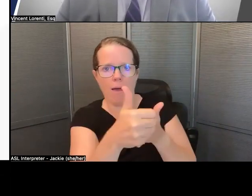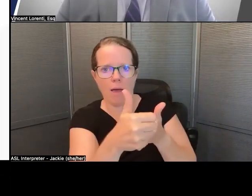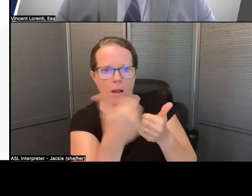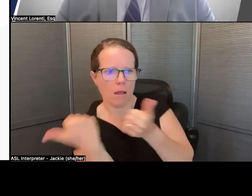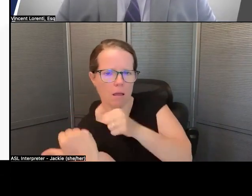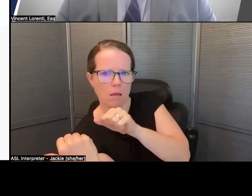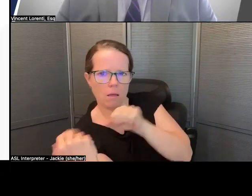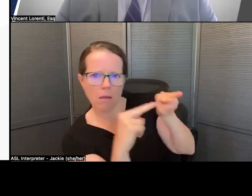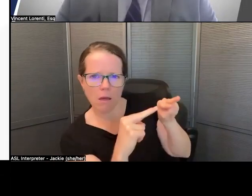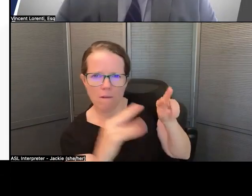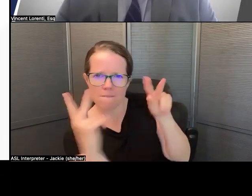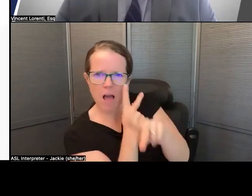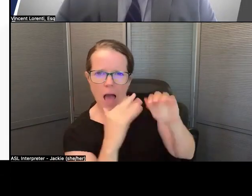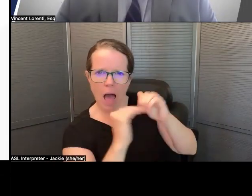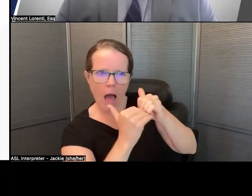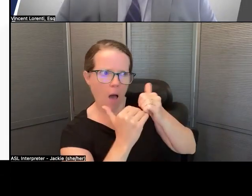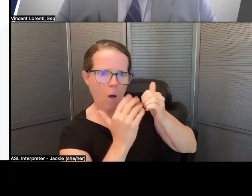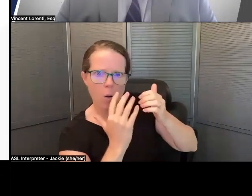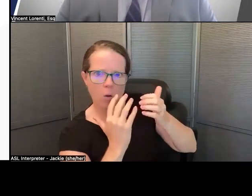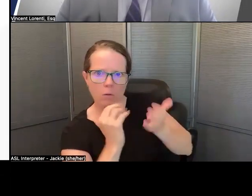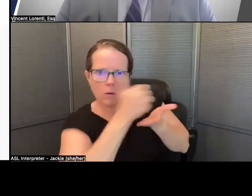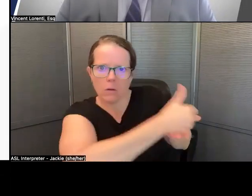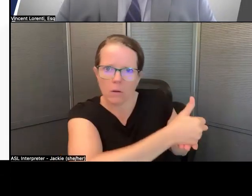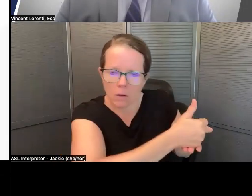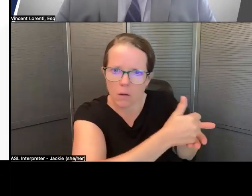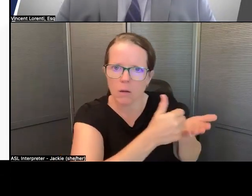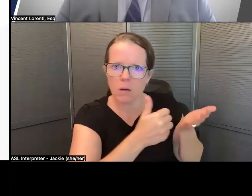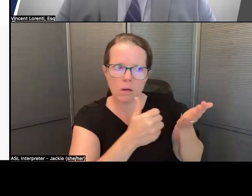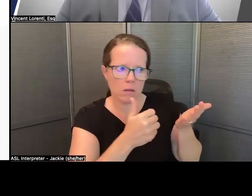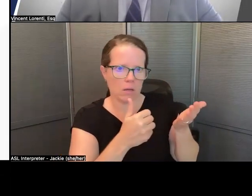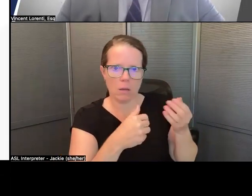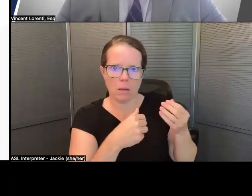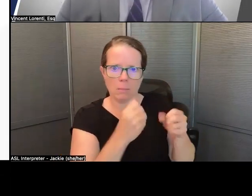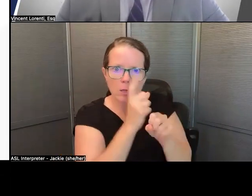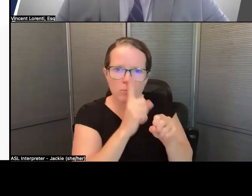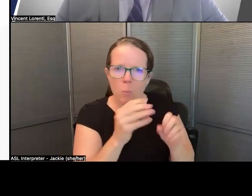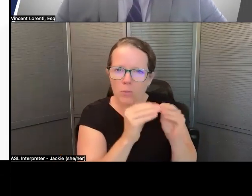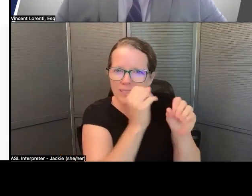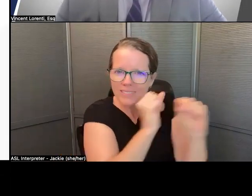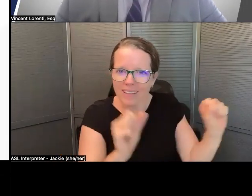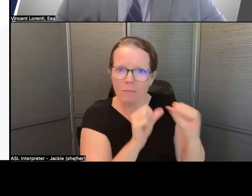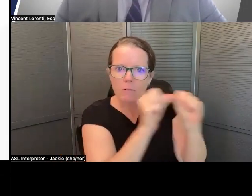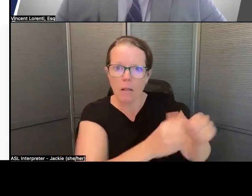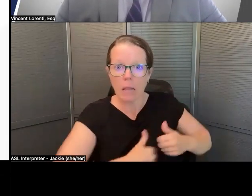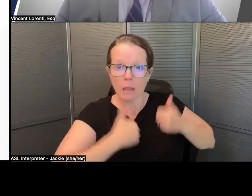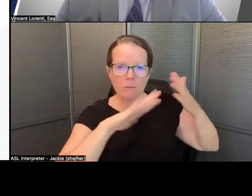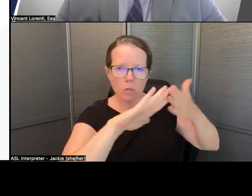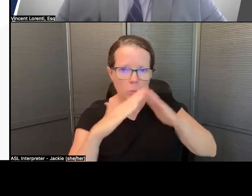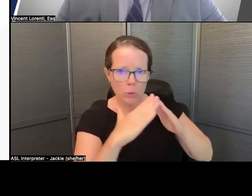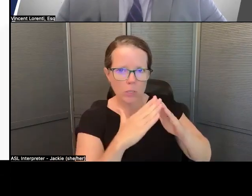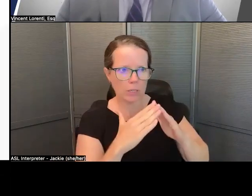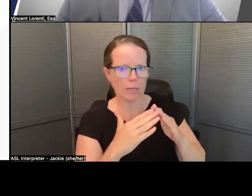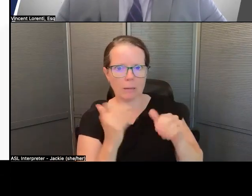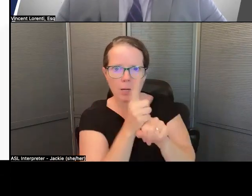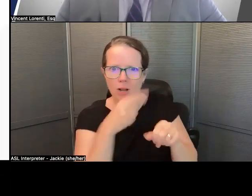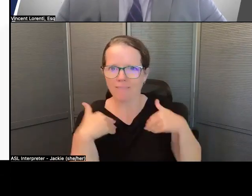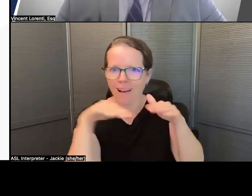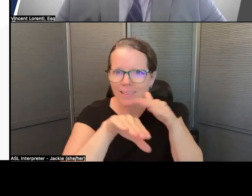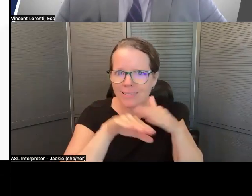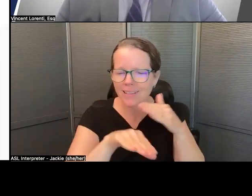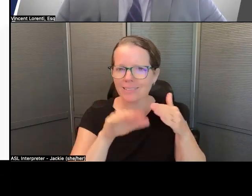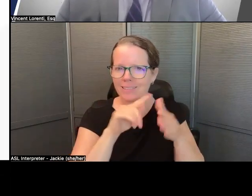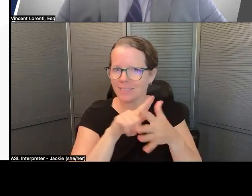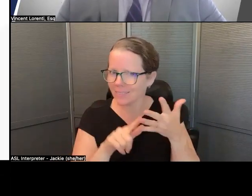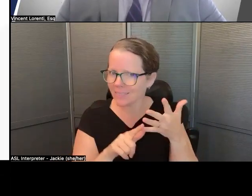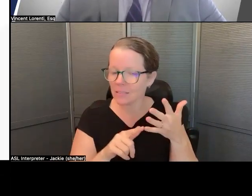that exist to them getting those services so that we can help make them safer in the community. Secondly, we want to target the